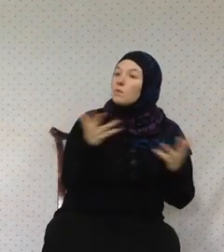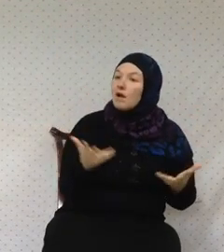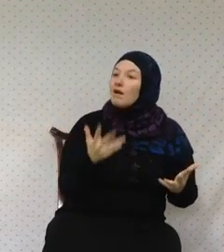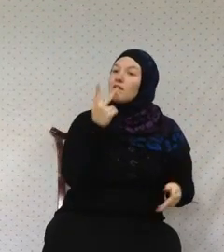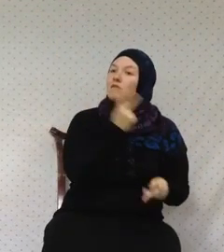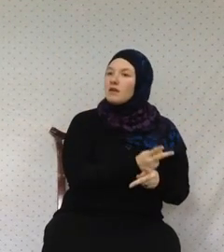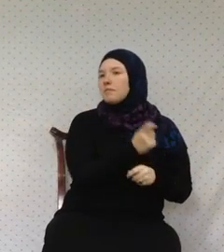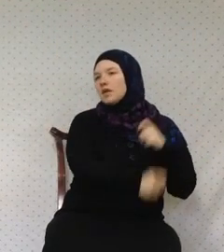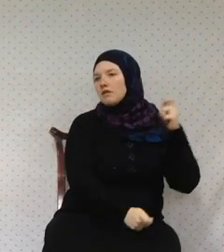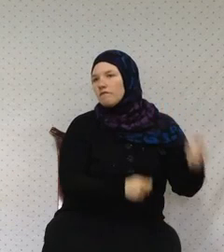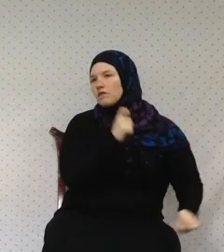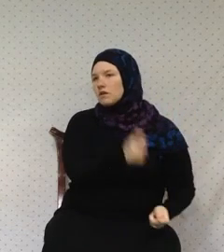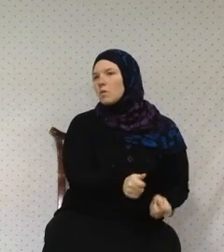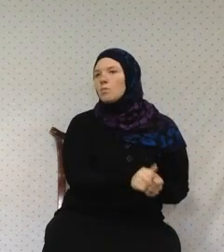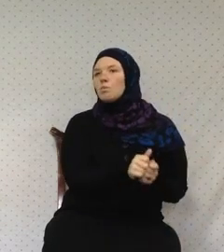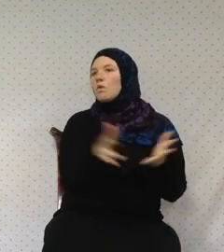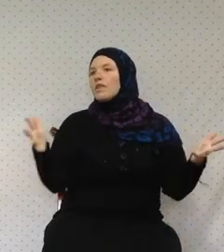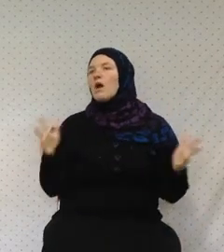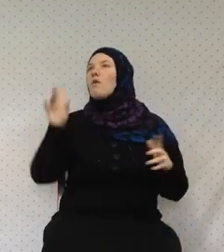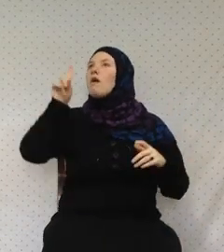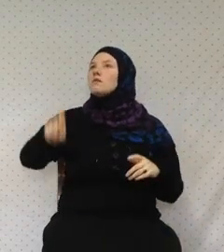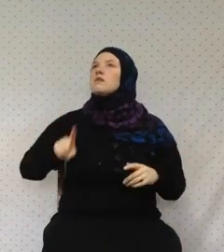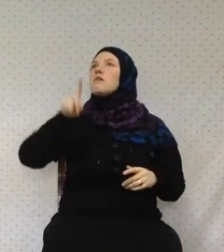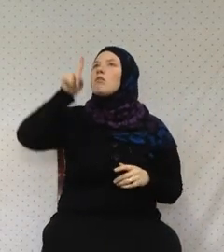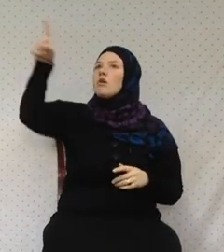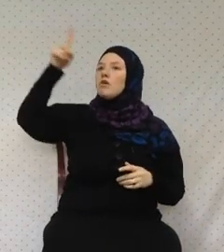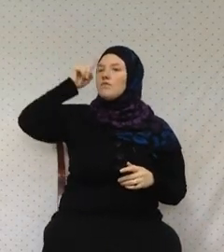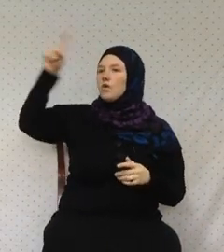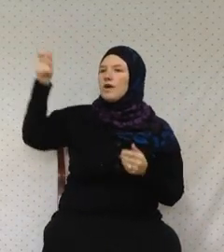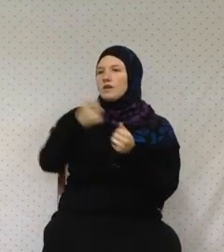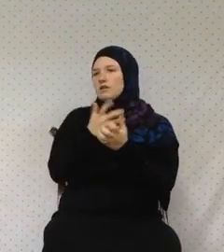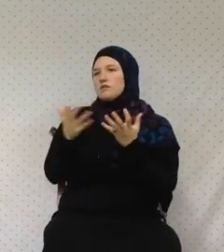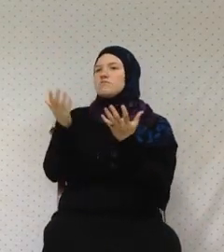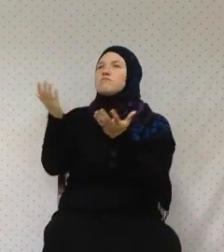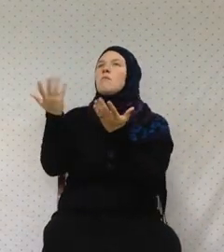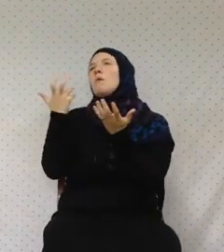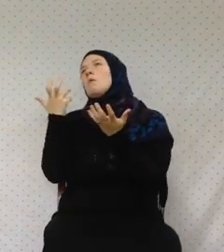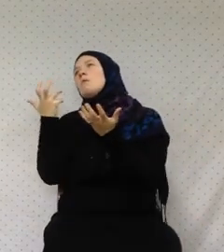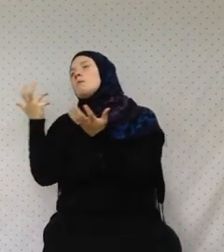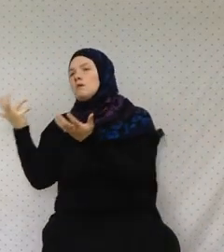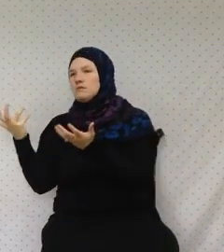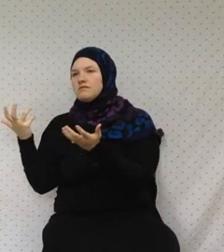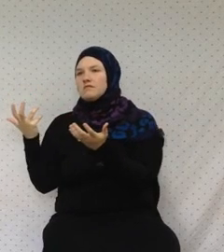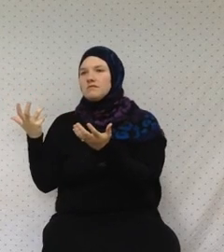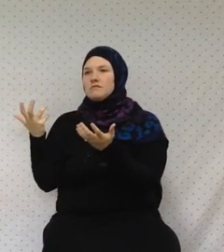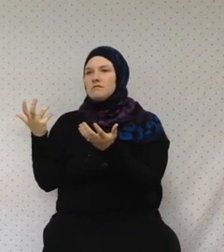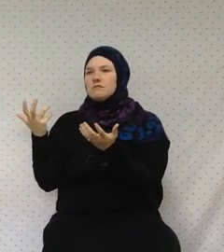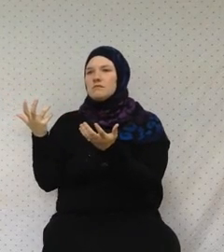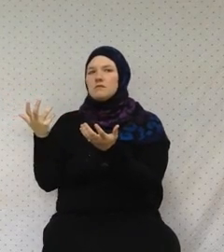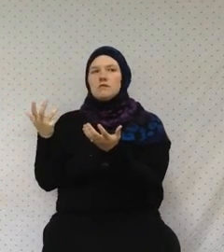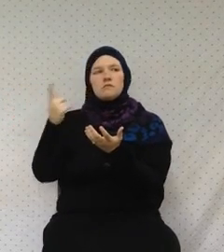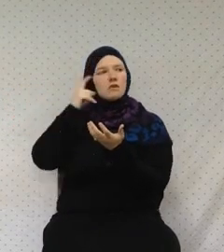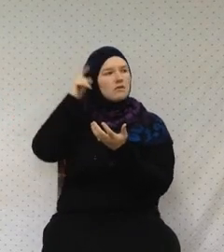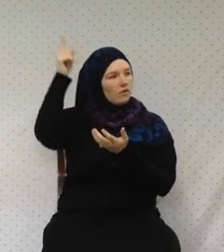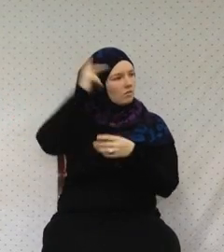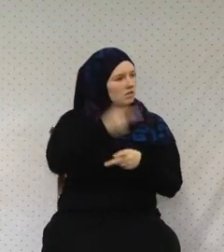giving without asking Allah, because He automatically replenishes you.